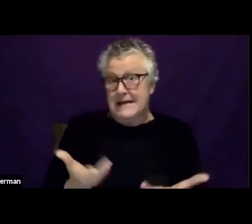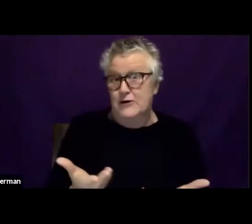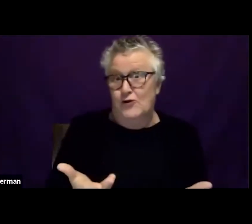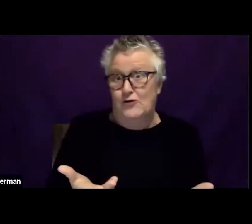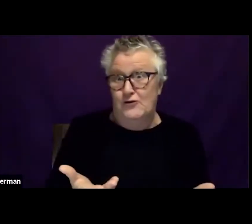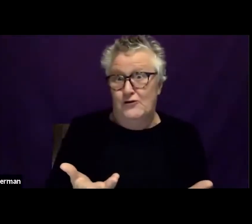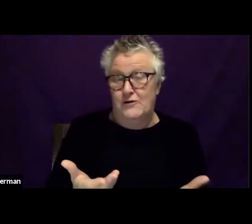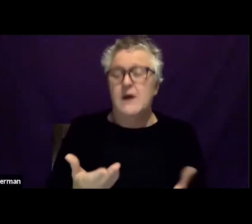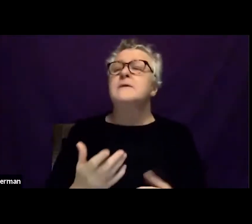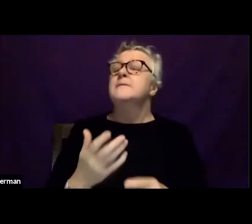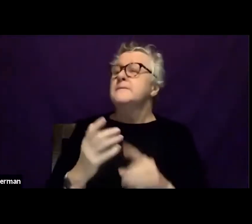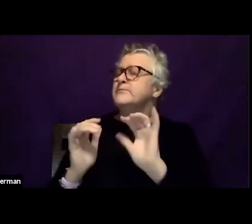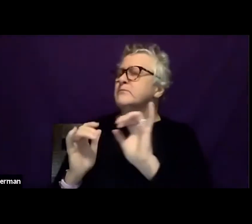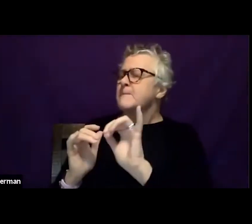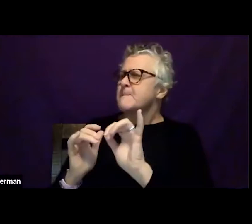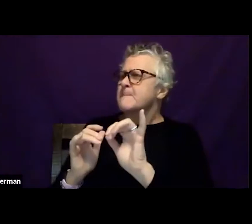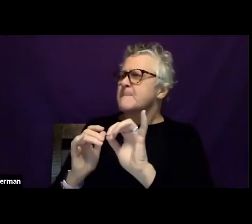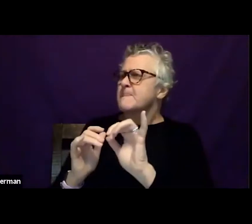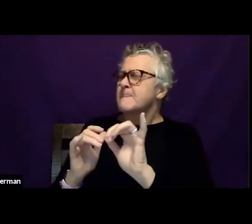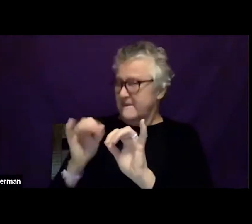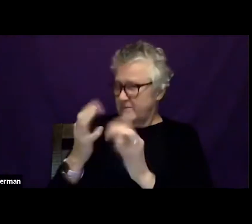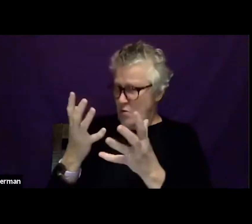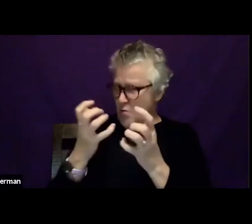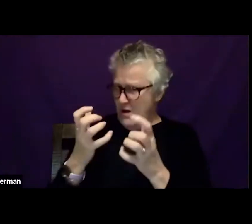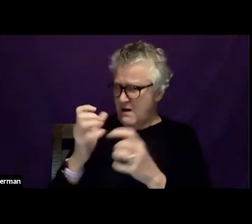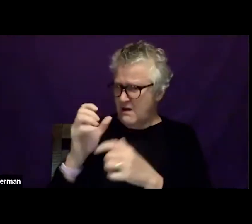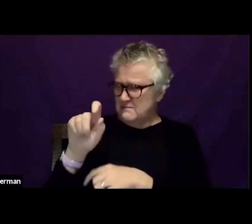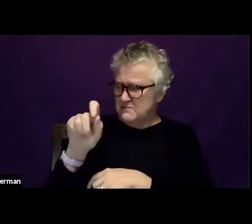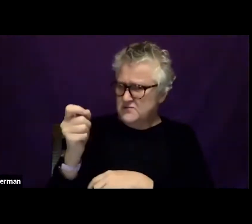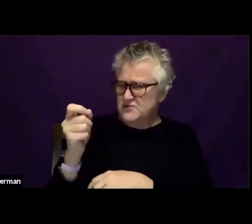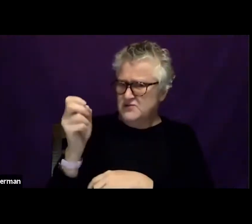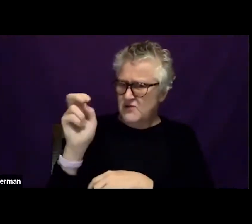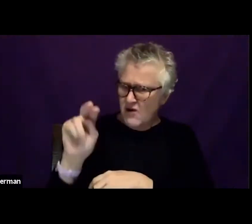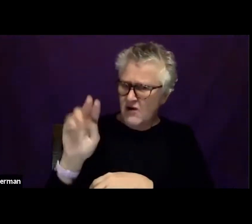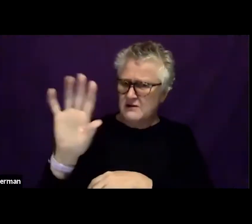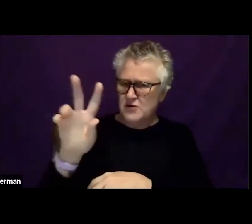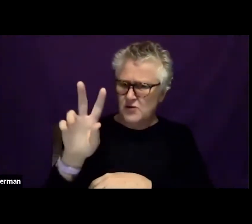you wanted to turn your video on. Um,